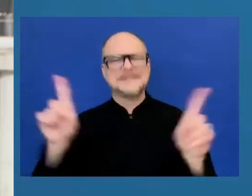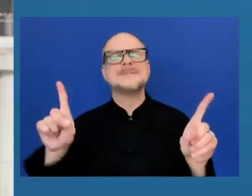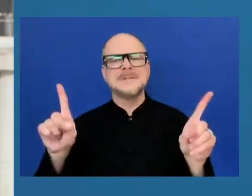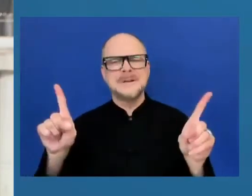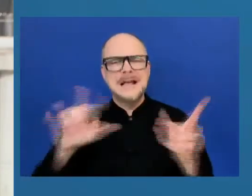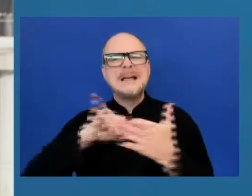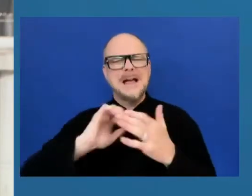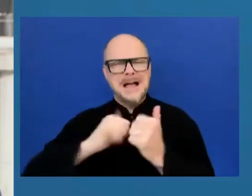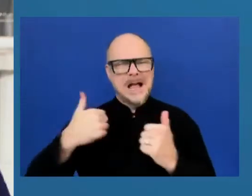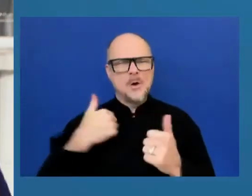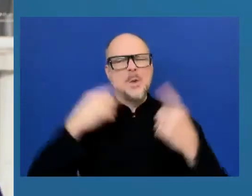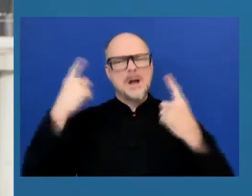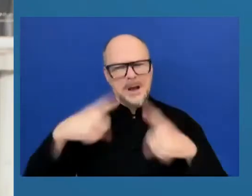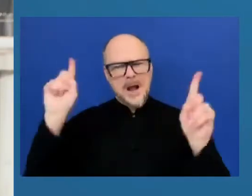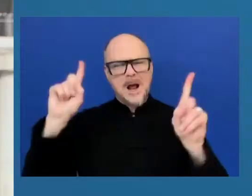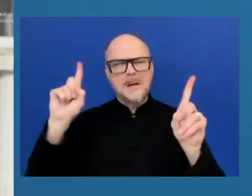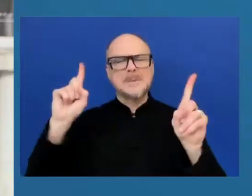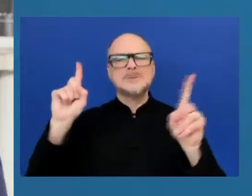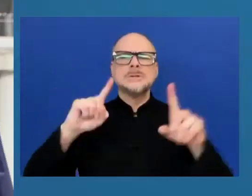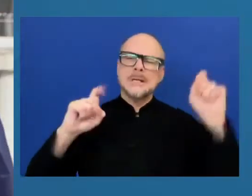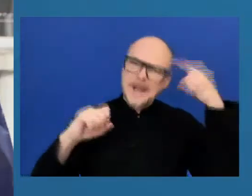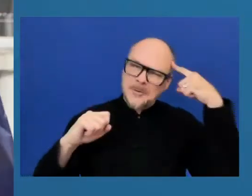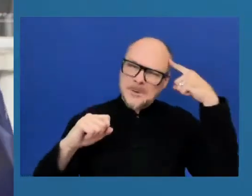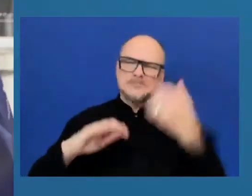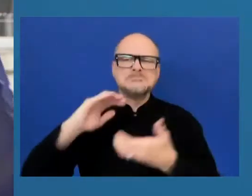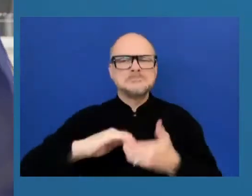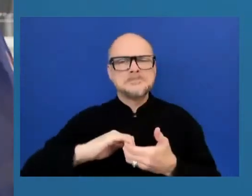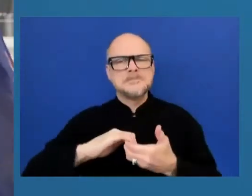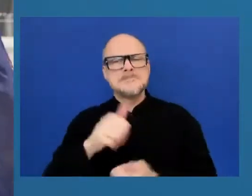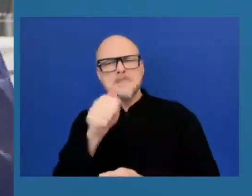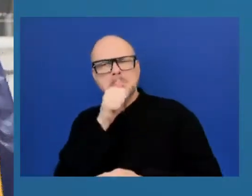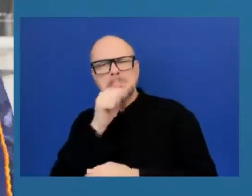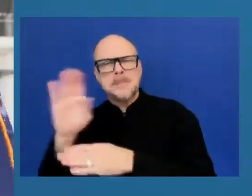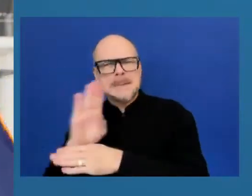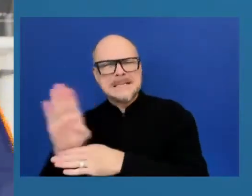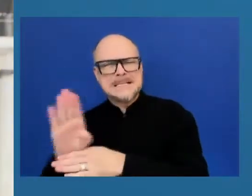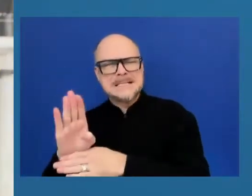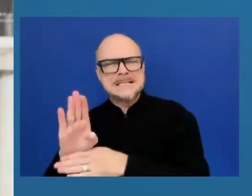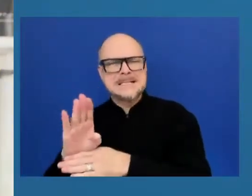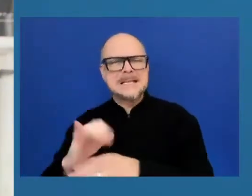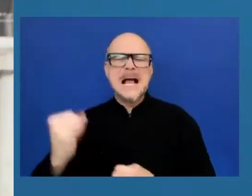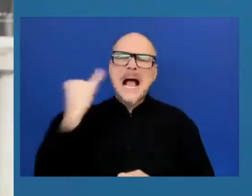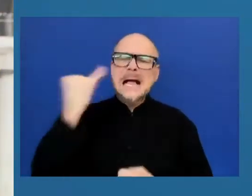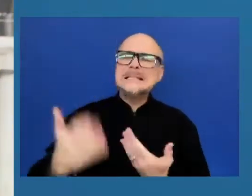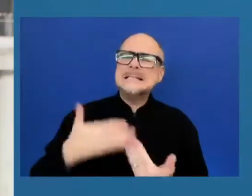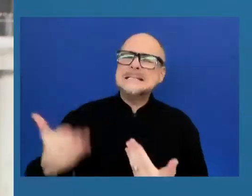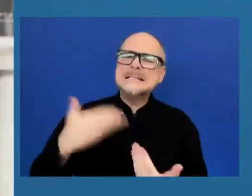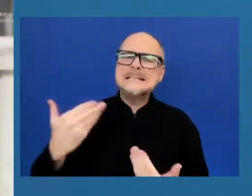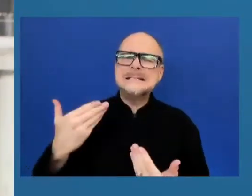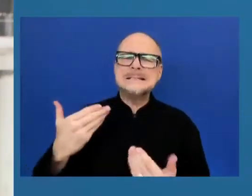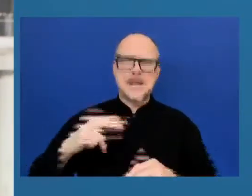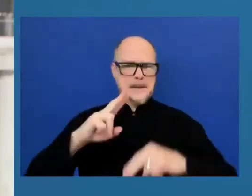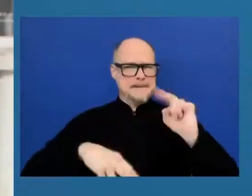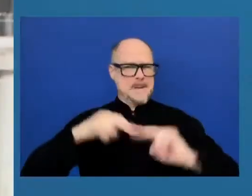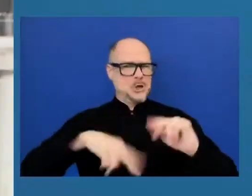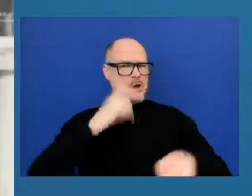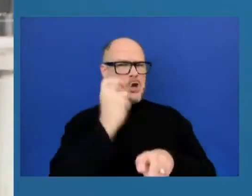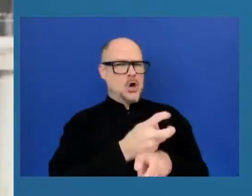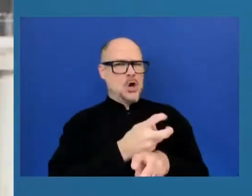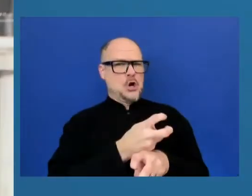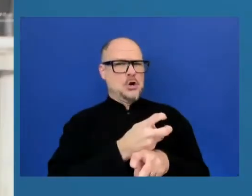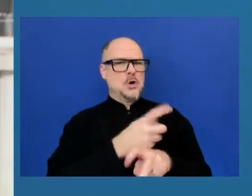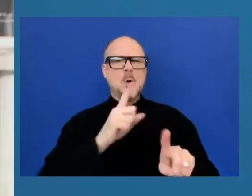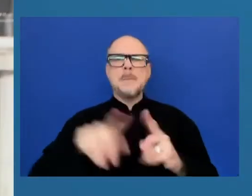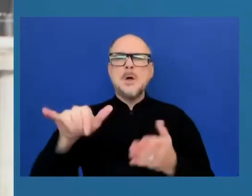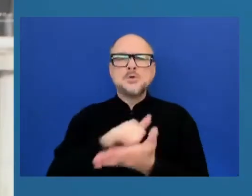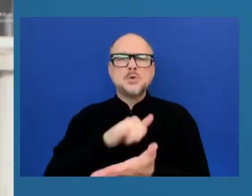things in partnership with the private sector. Ideas are easy, but building is hard. But since when do New Yorkers shy away from a challenge? It's just